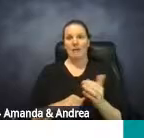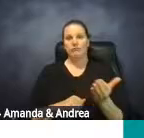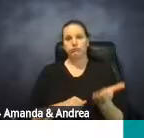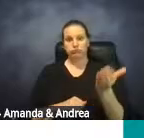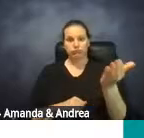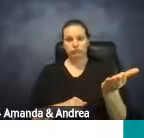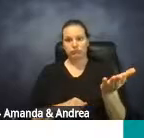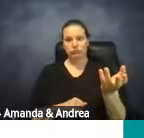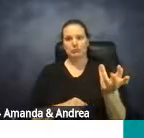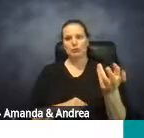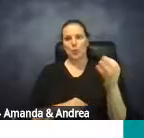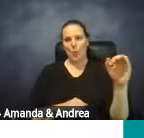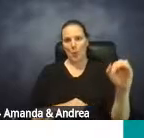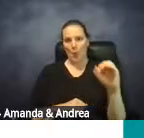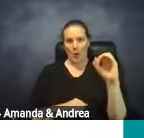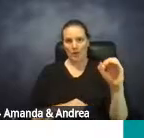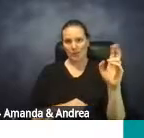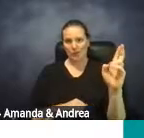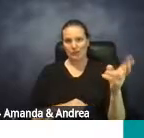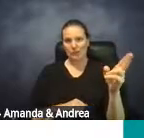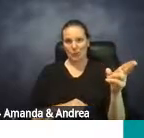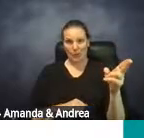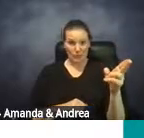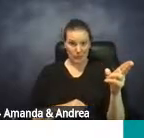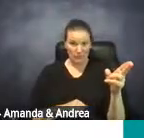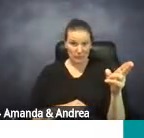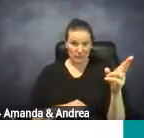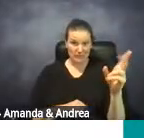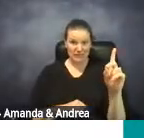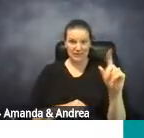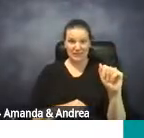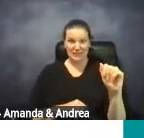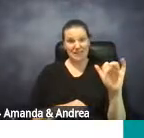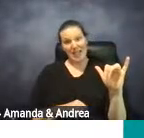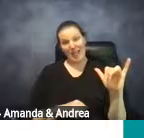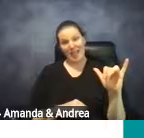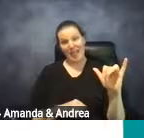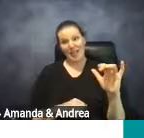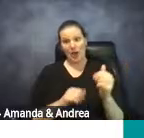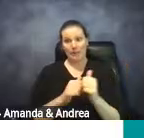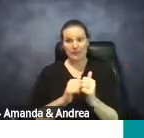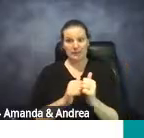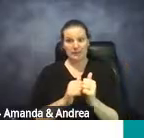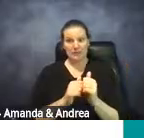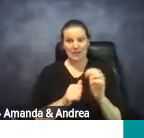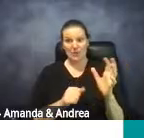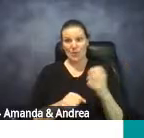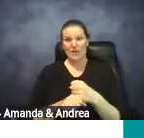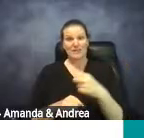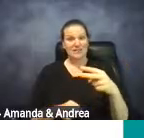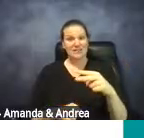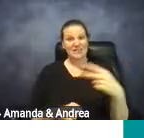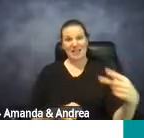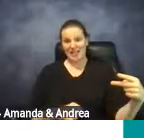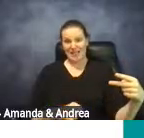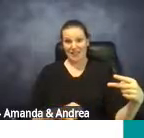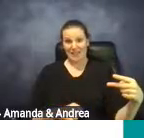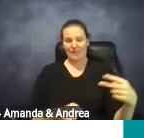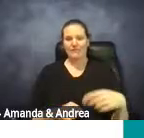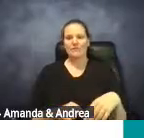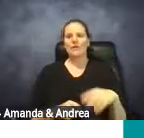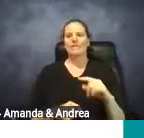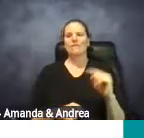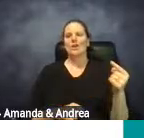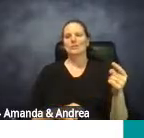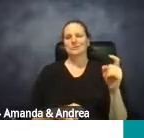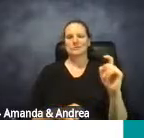submitted to the Oregon Historical History Day competition. It won second. First prize went